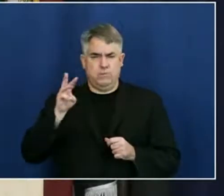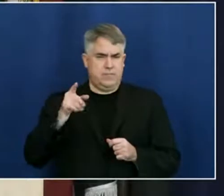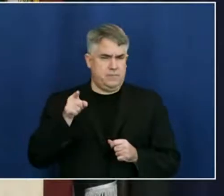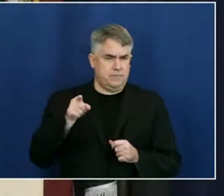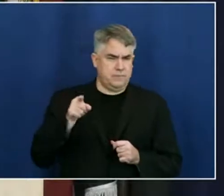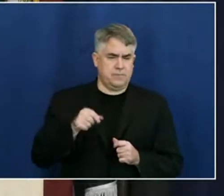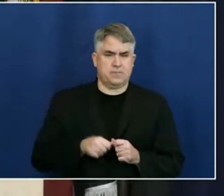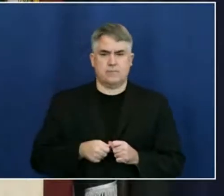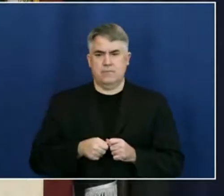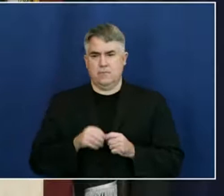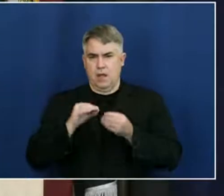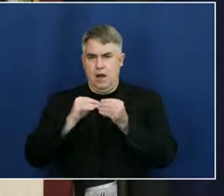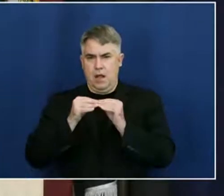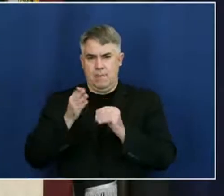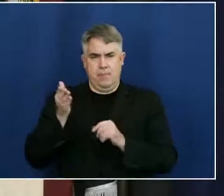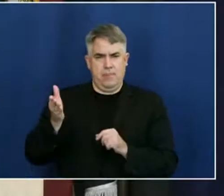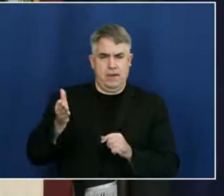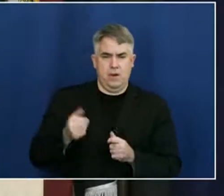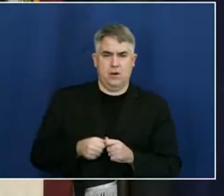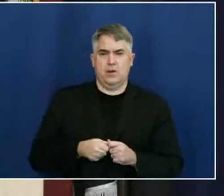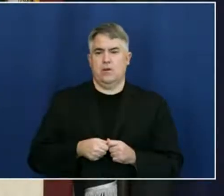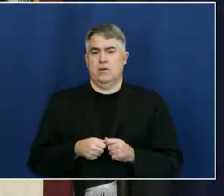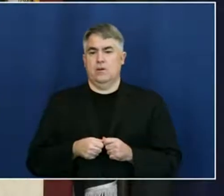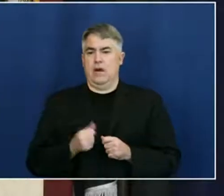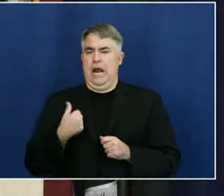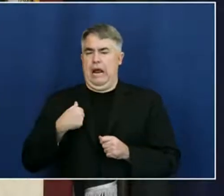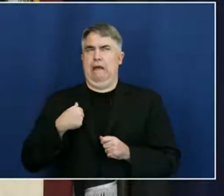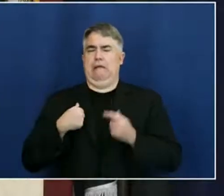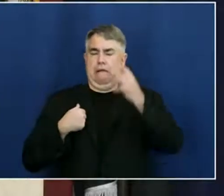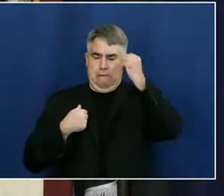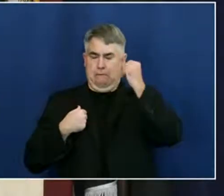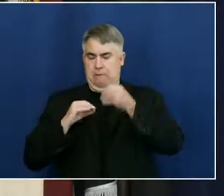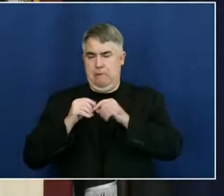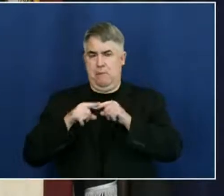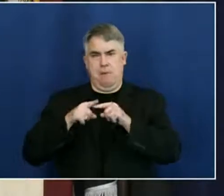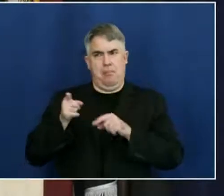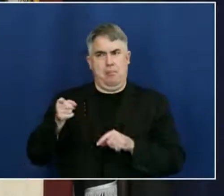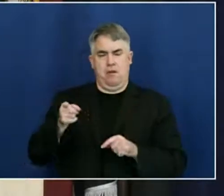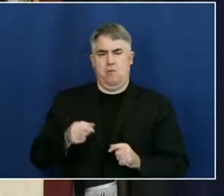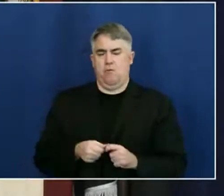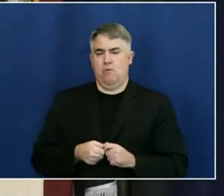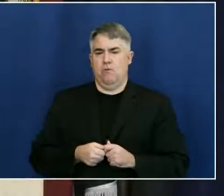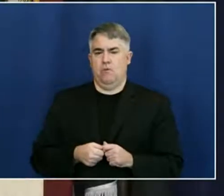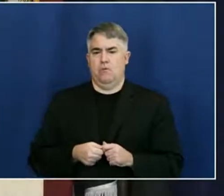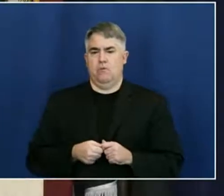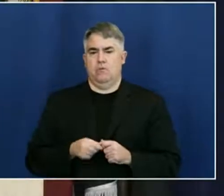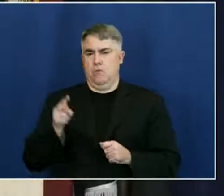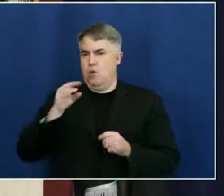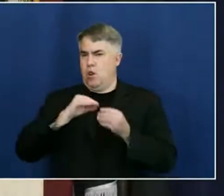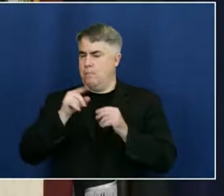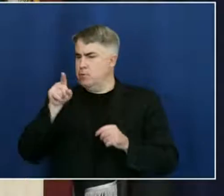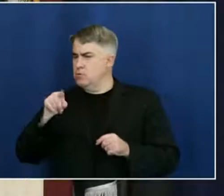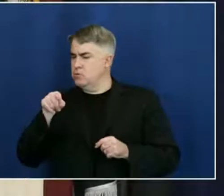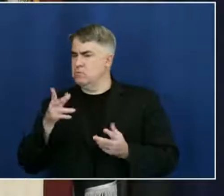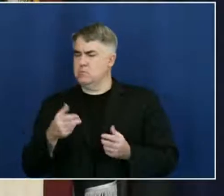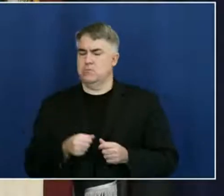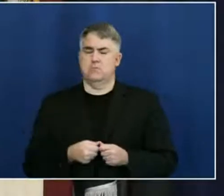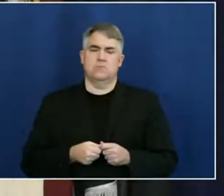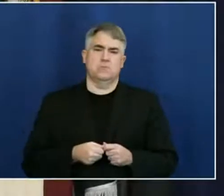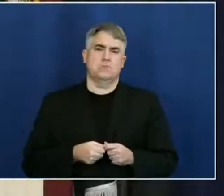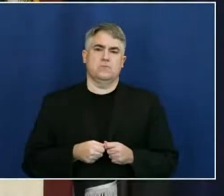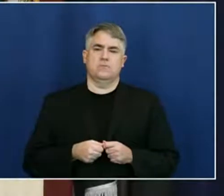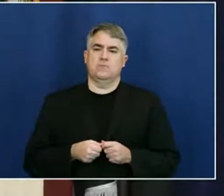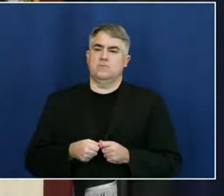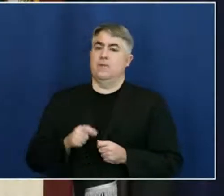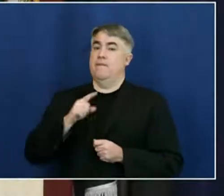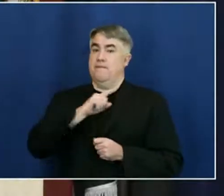of my head what that number is for the last week, but we could probably look back and just do the math on that and pull that for you for what it's been first dose, second